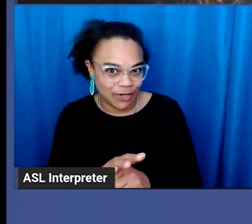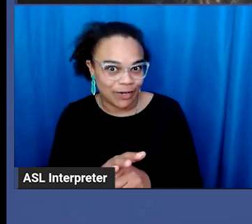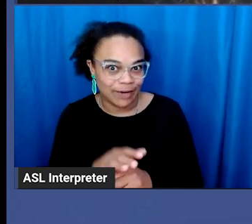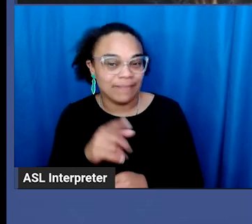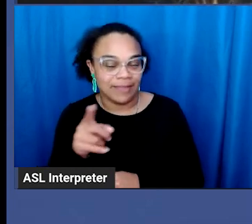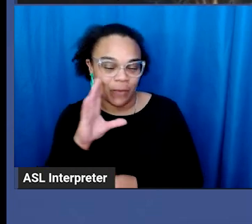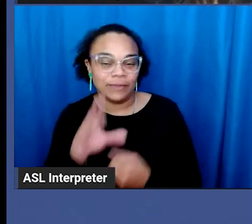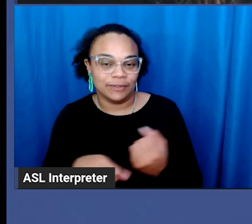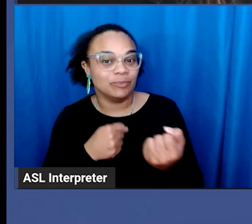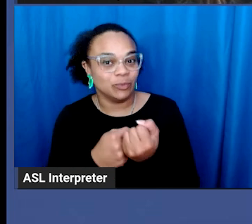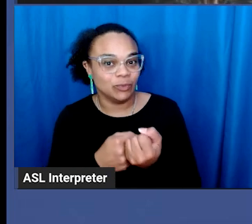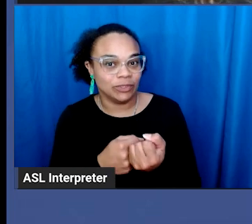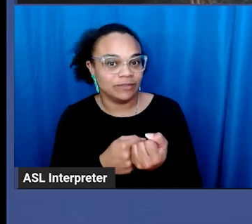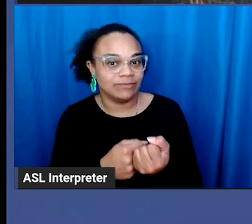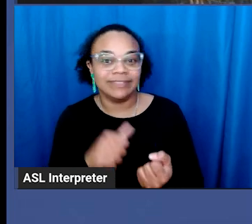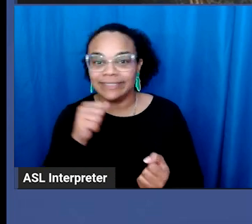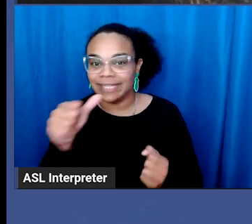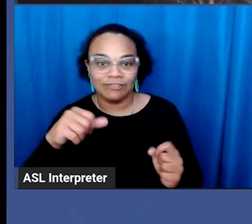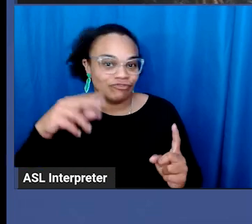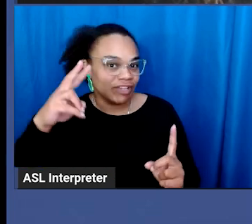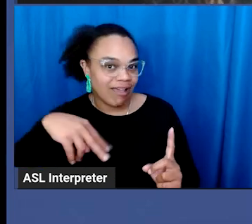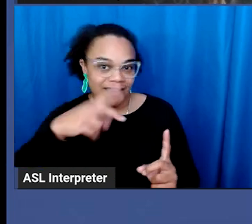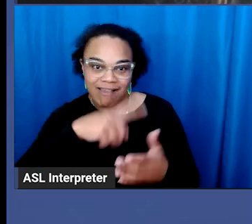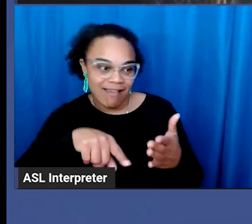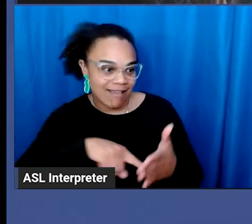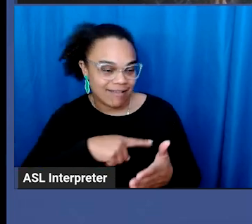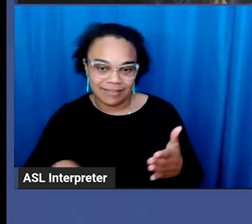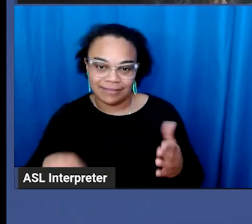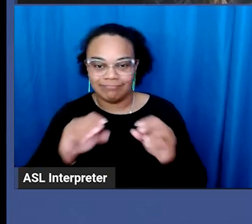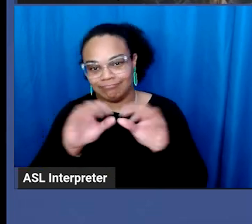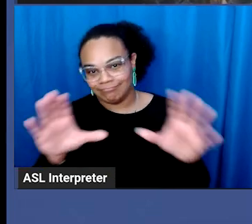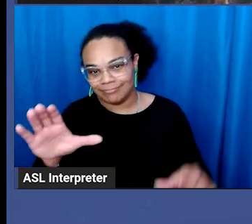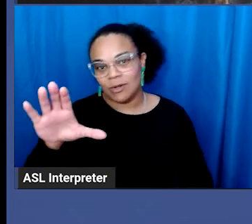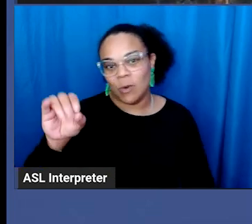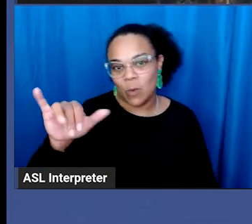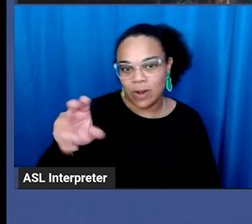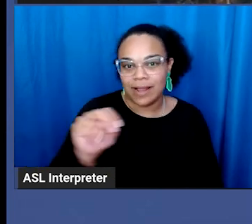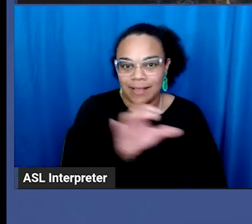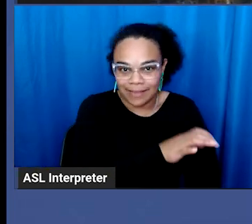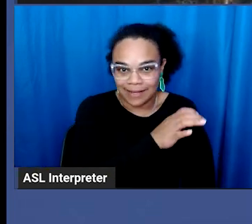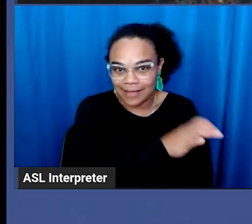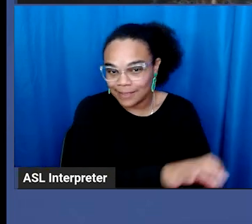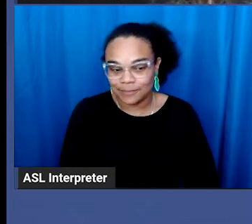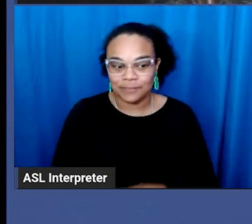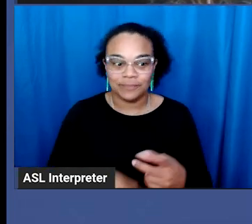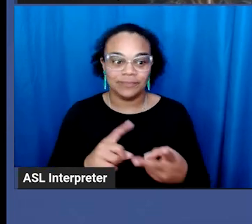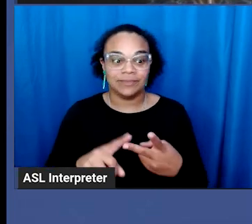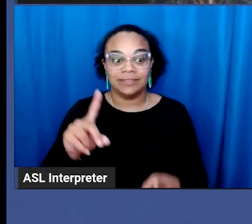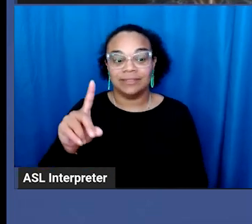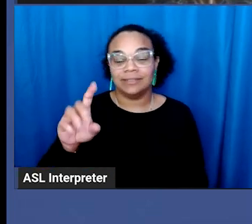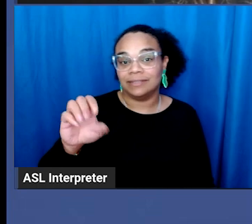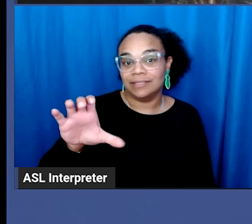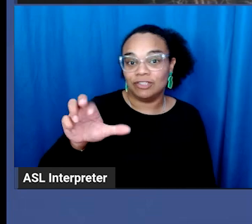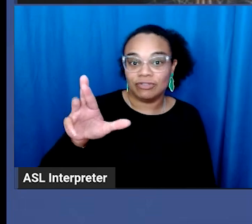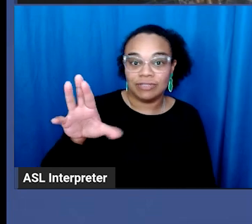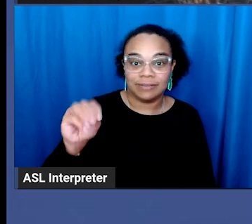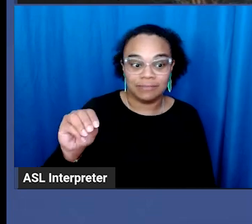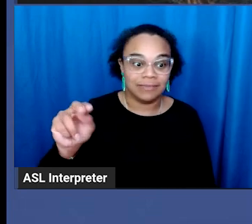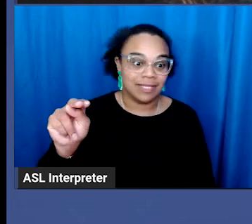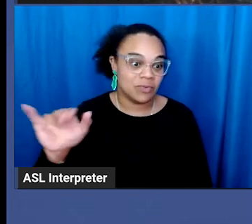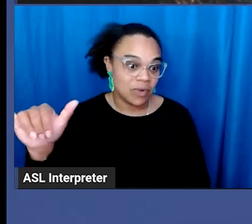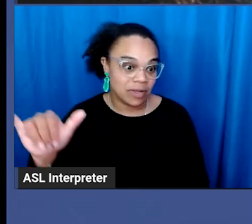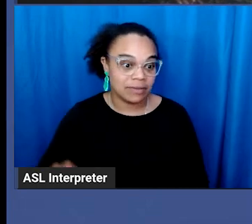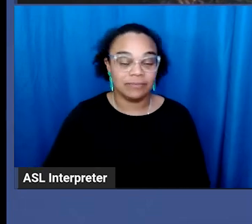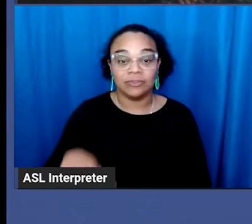be supportive and non-judgmental, obviously, the COIN Clinic, Decrim NY,